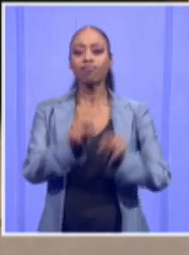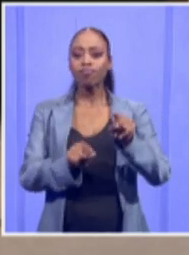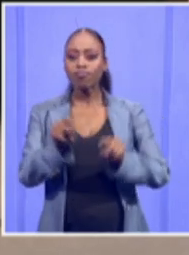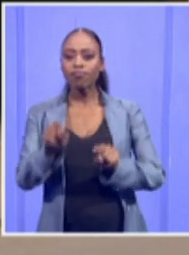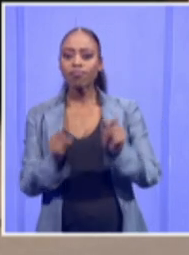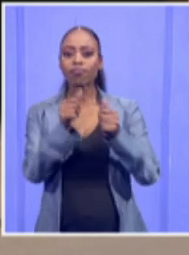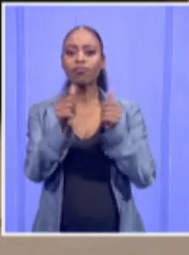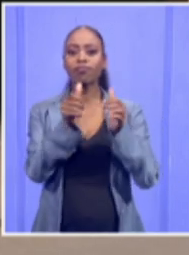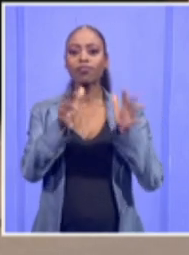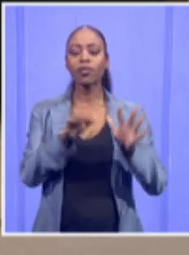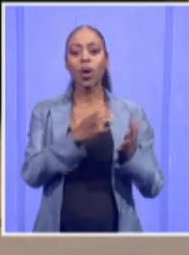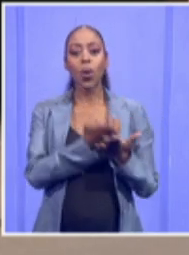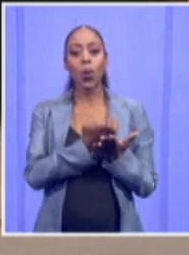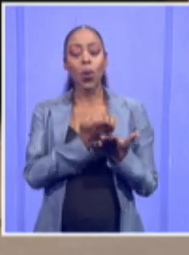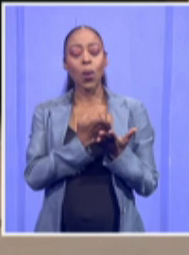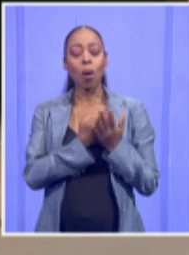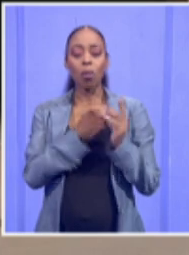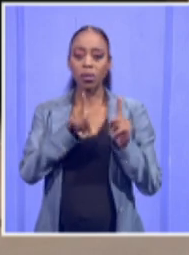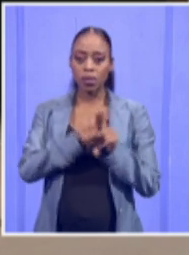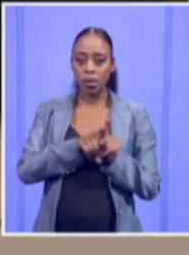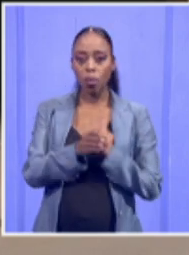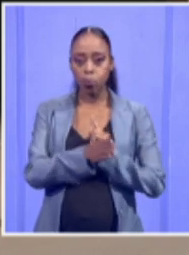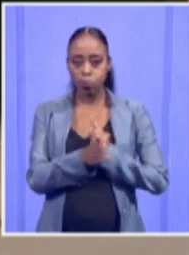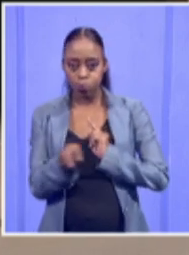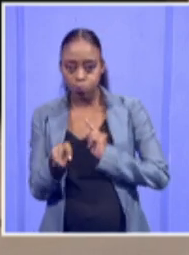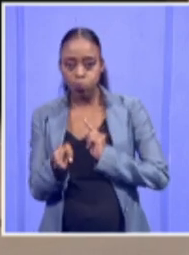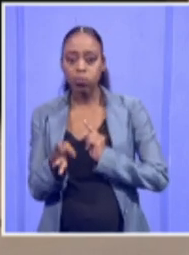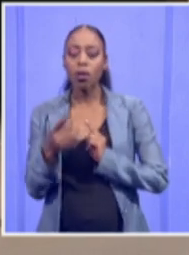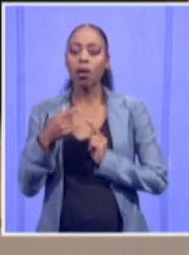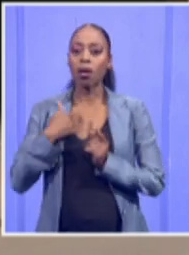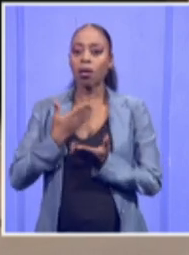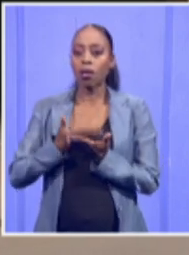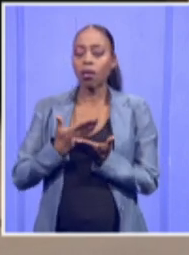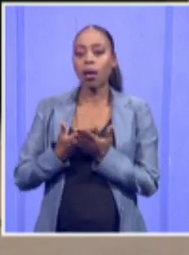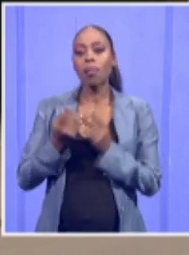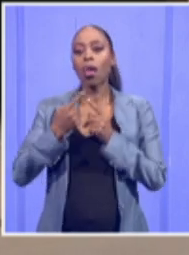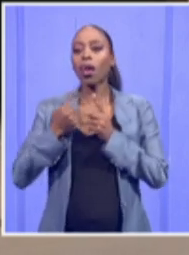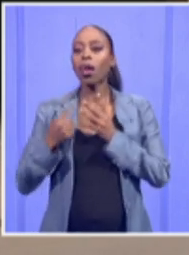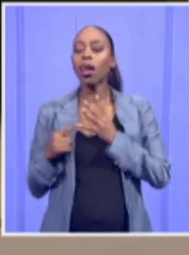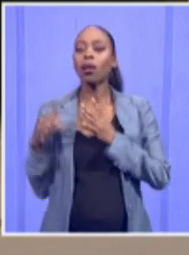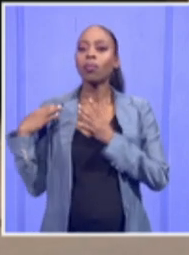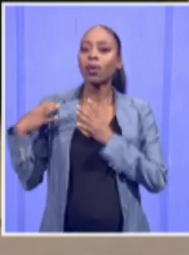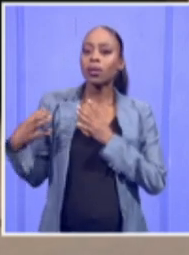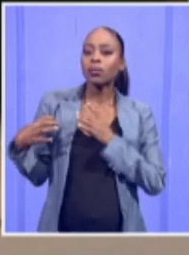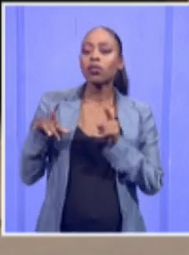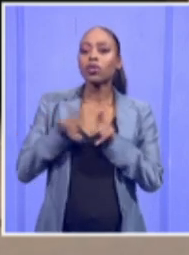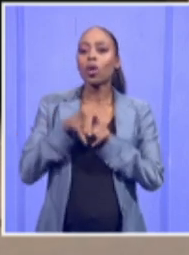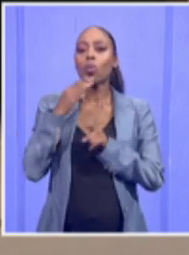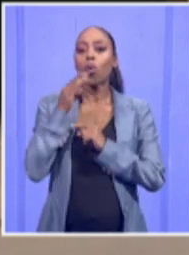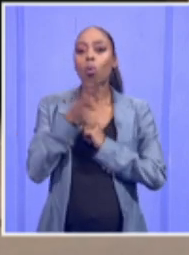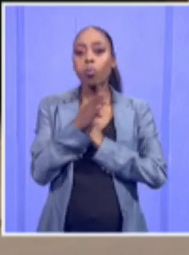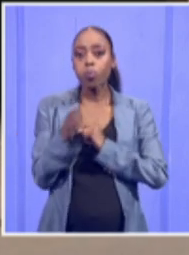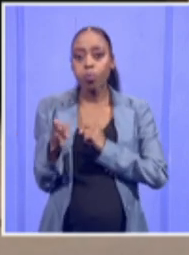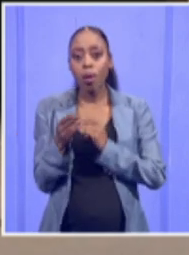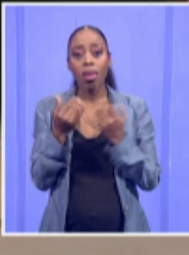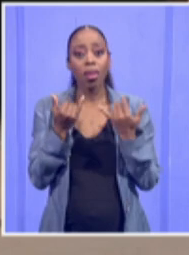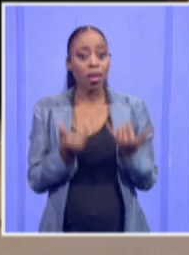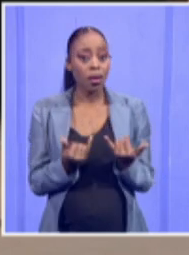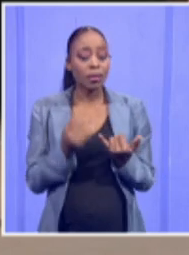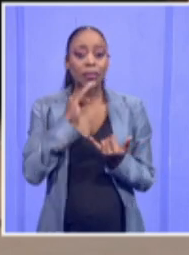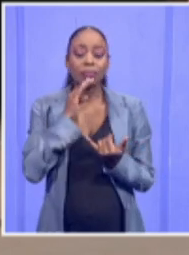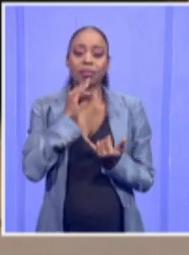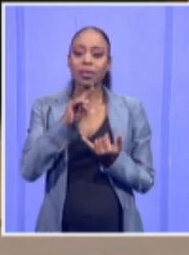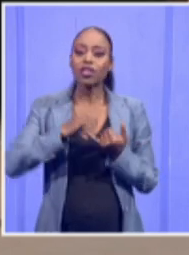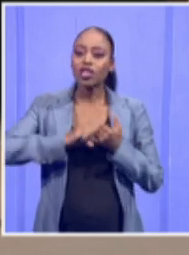the economic sector are also present here. I can even count ministers are also here. So in a way to drive